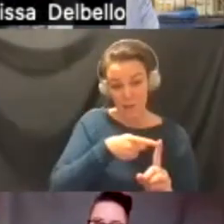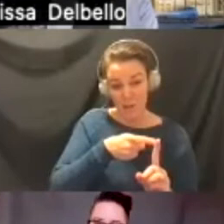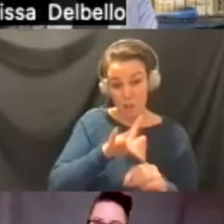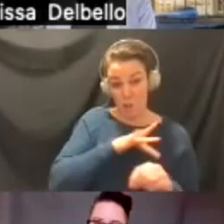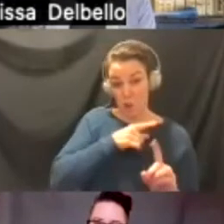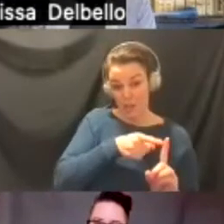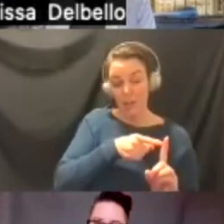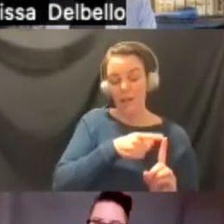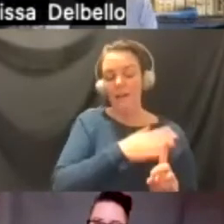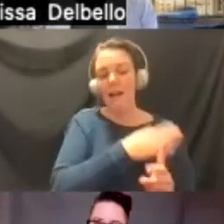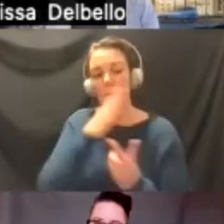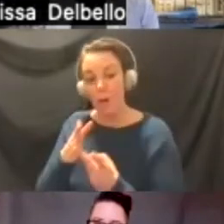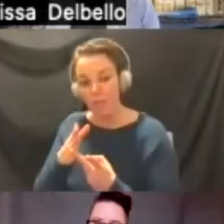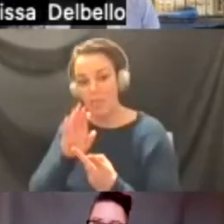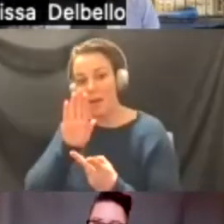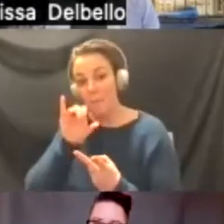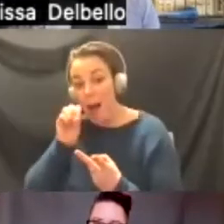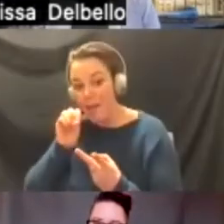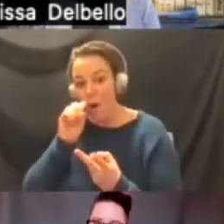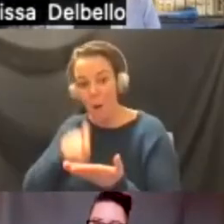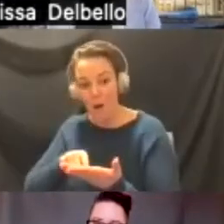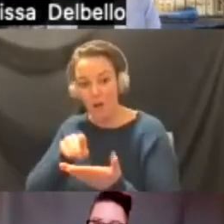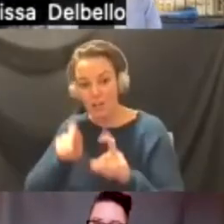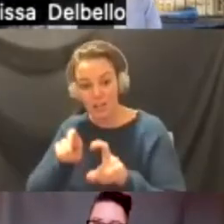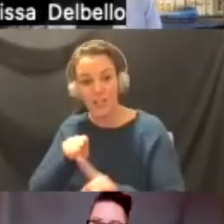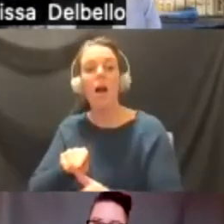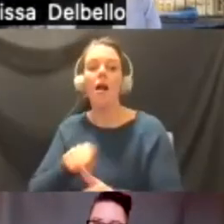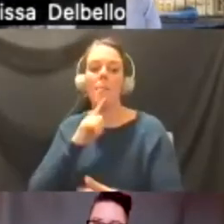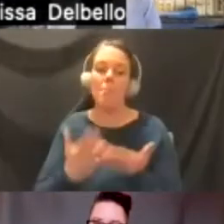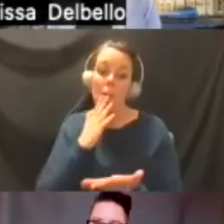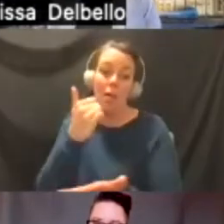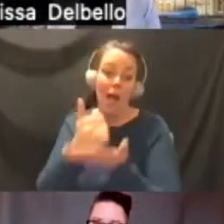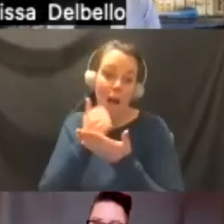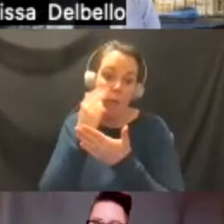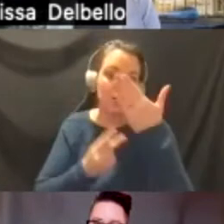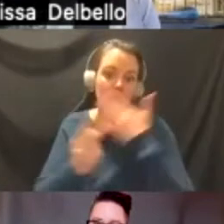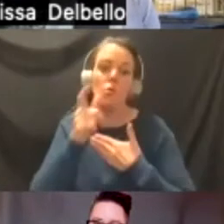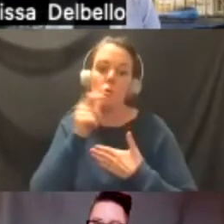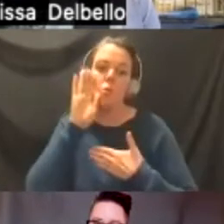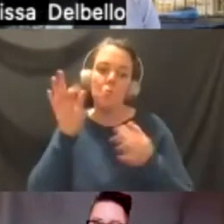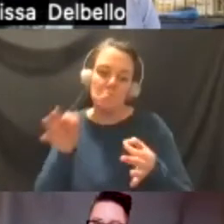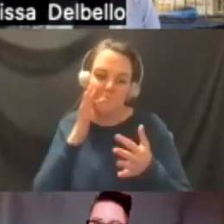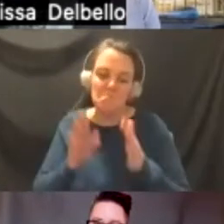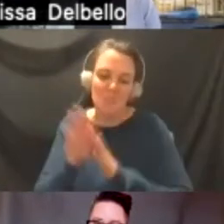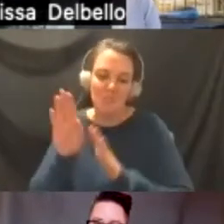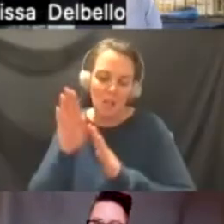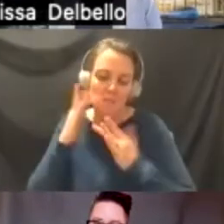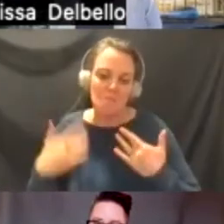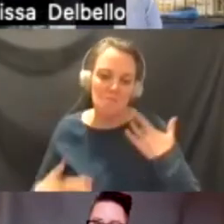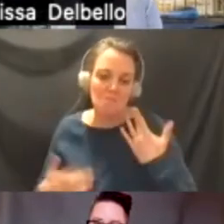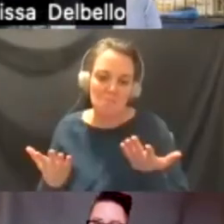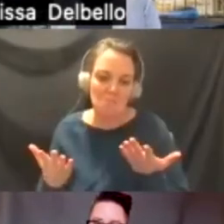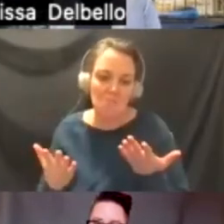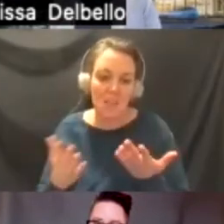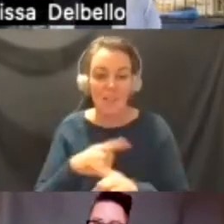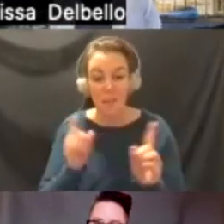with biomarkers might kind of help us predict who's going to go on to develop the illness. But